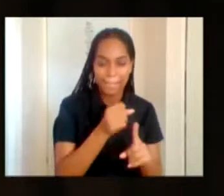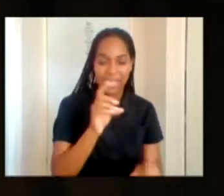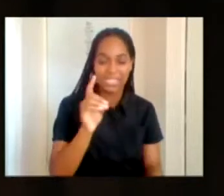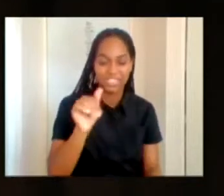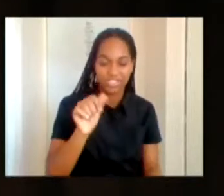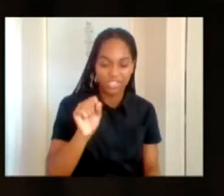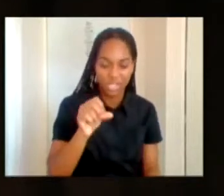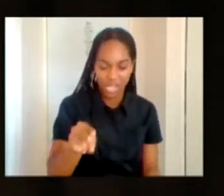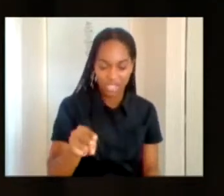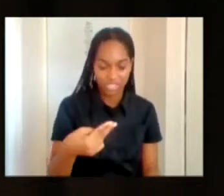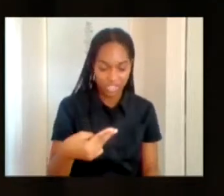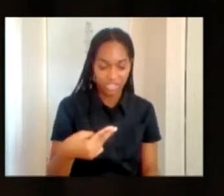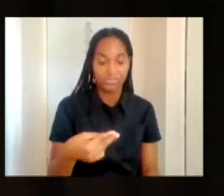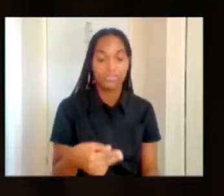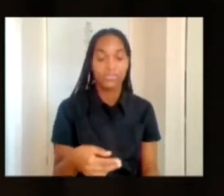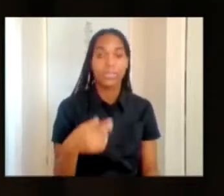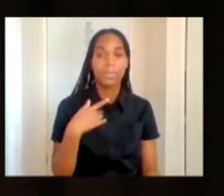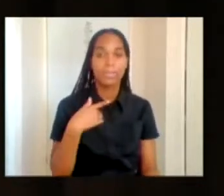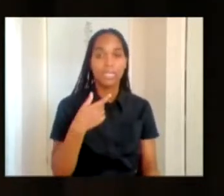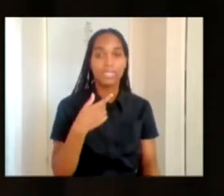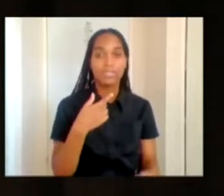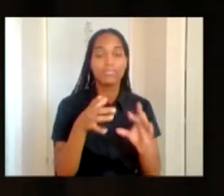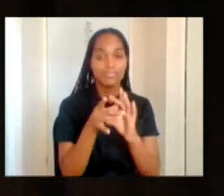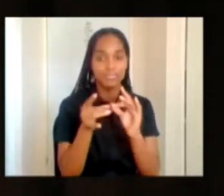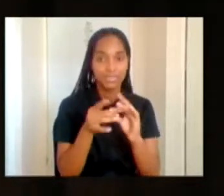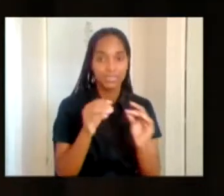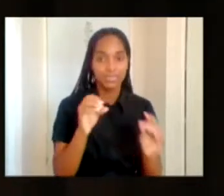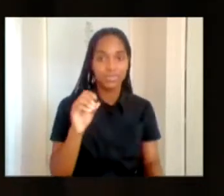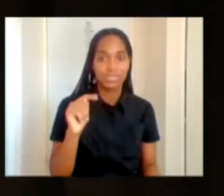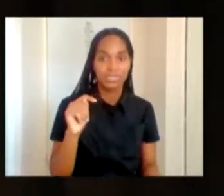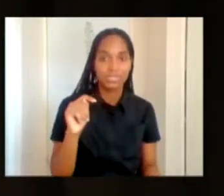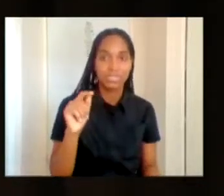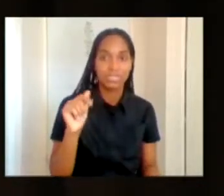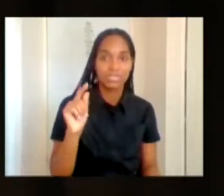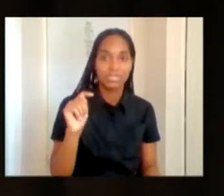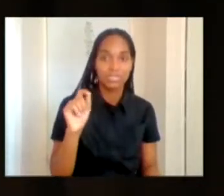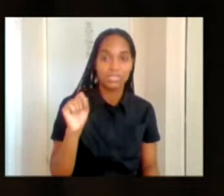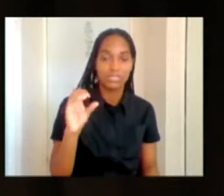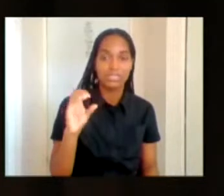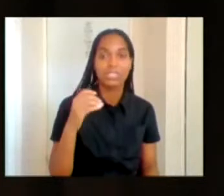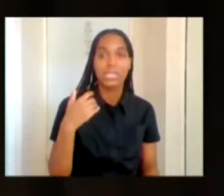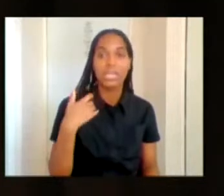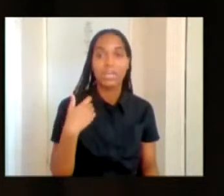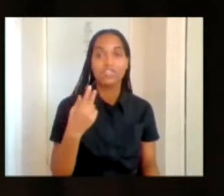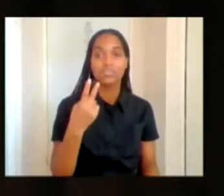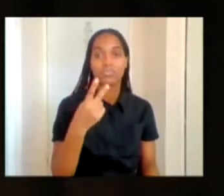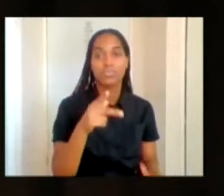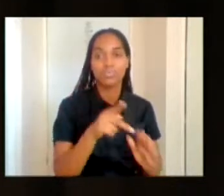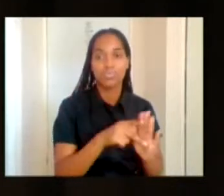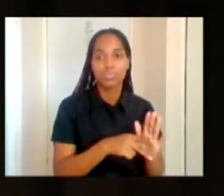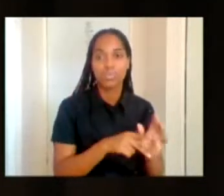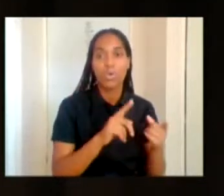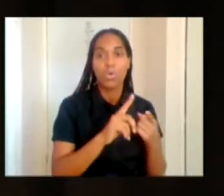that Atsc has two different application layer protocol. One of them is allowed, which is